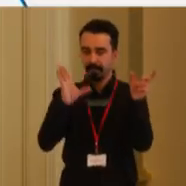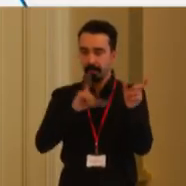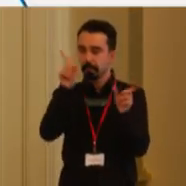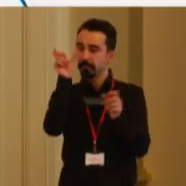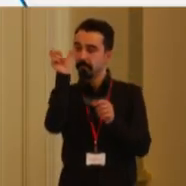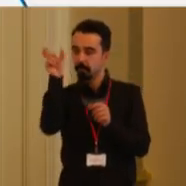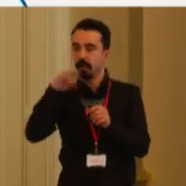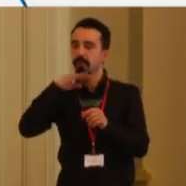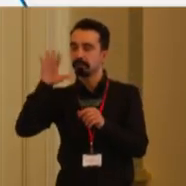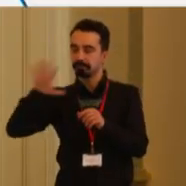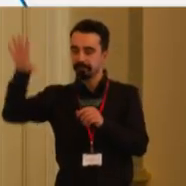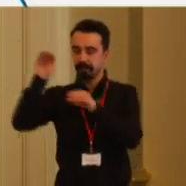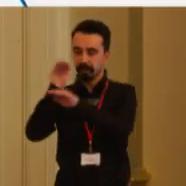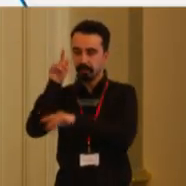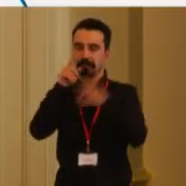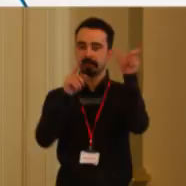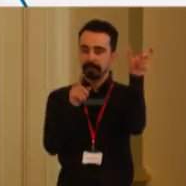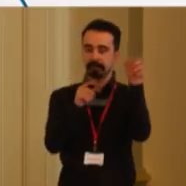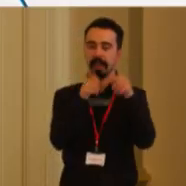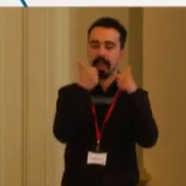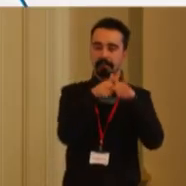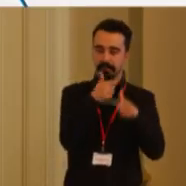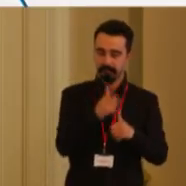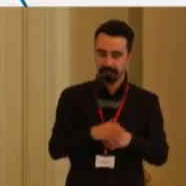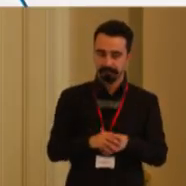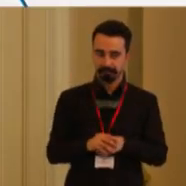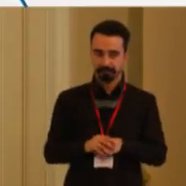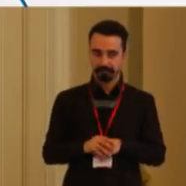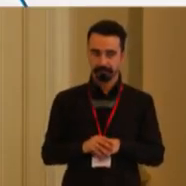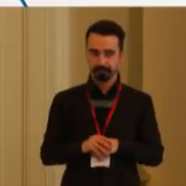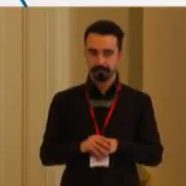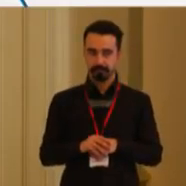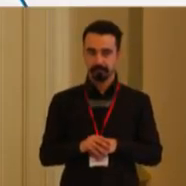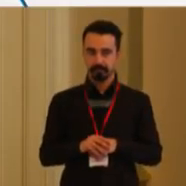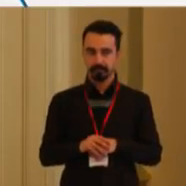that legitimize that. One is living abroad, the other one is marriage, getting married.